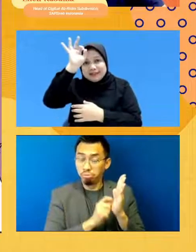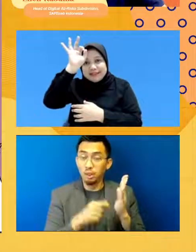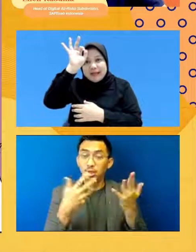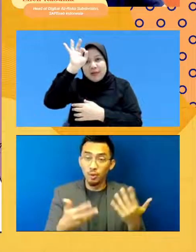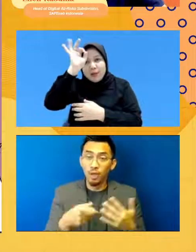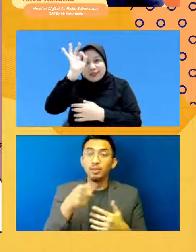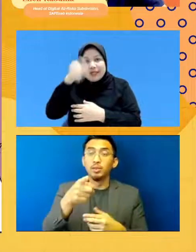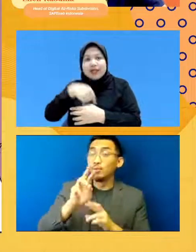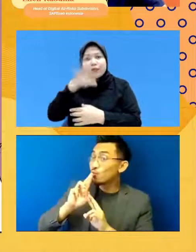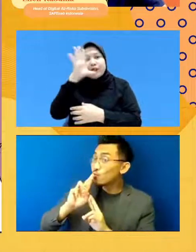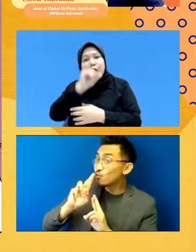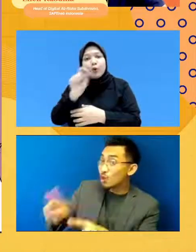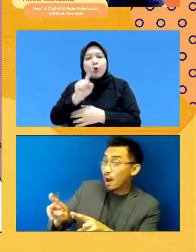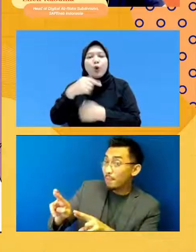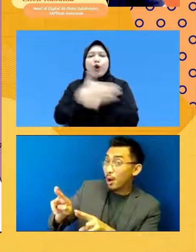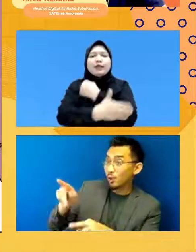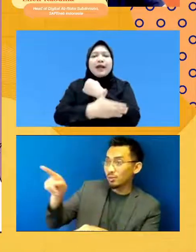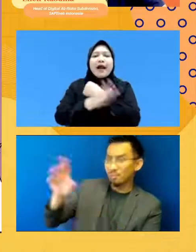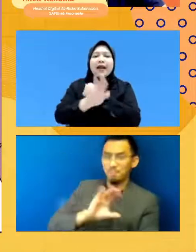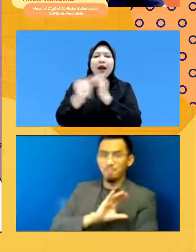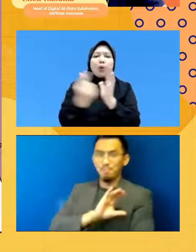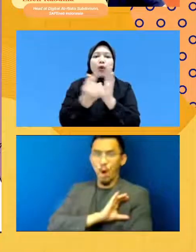country, and then get other helps that